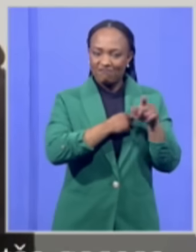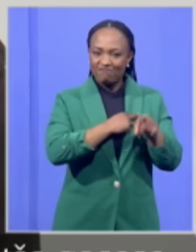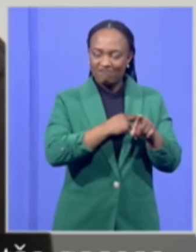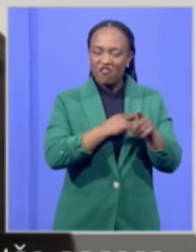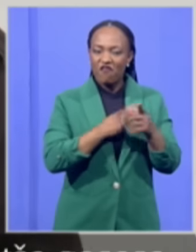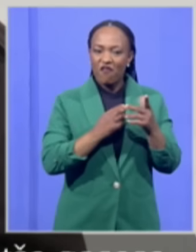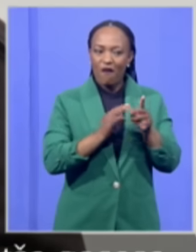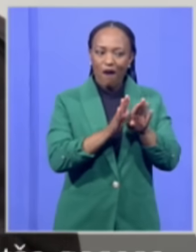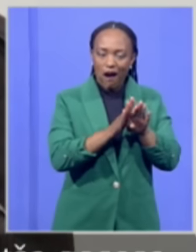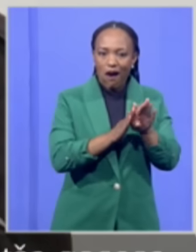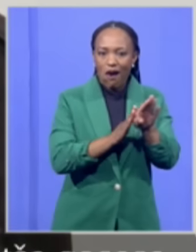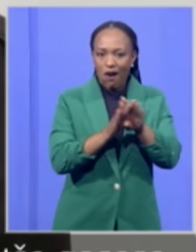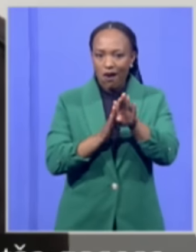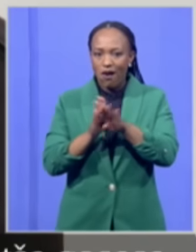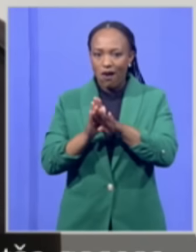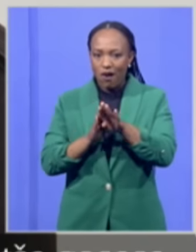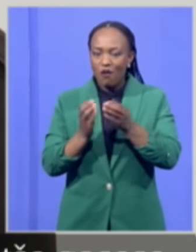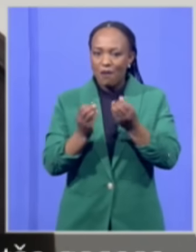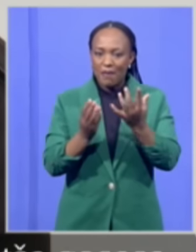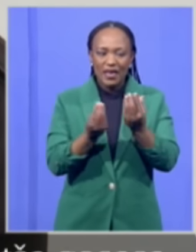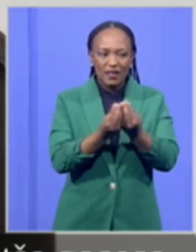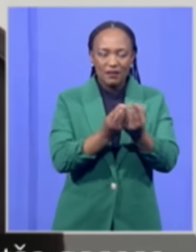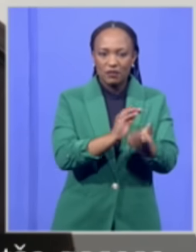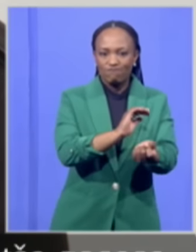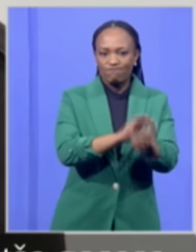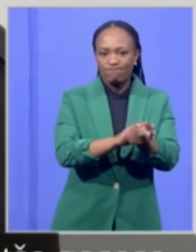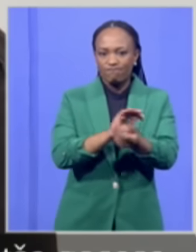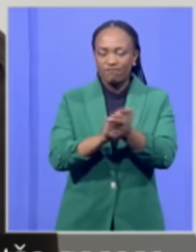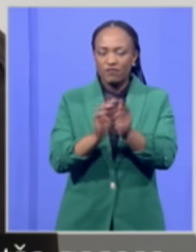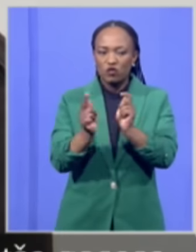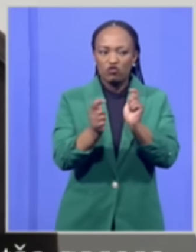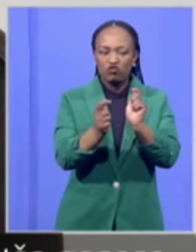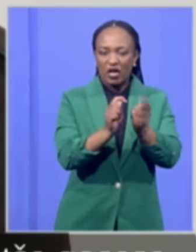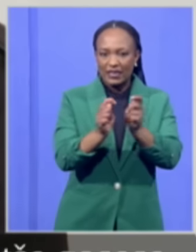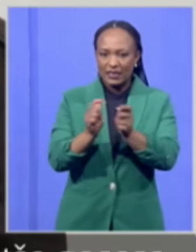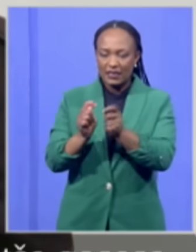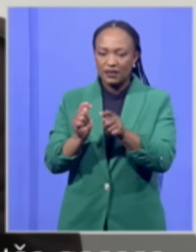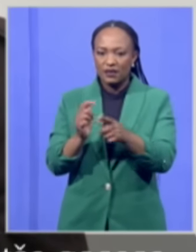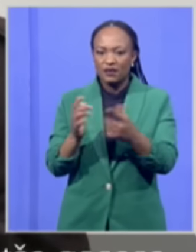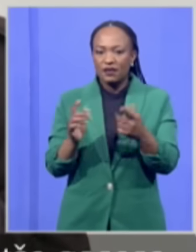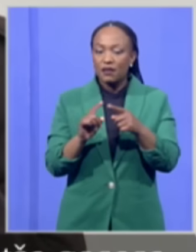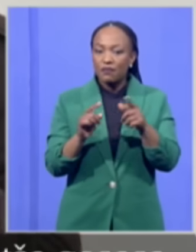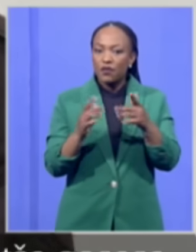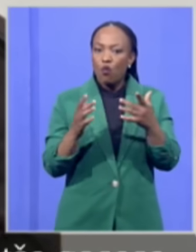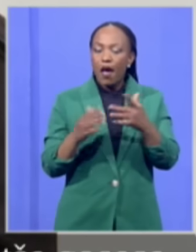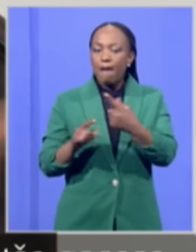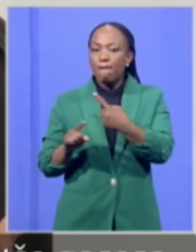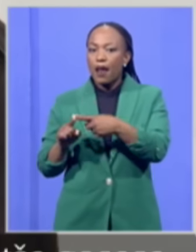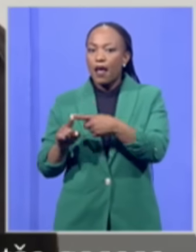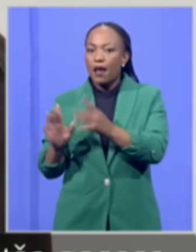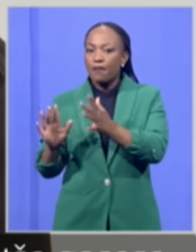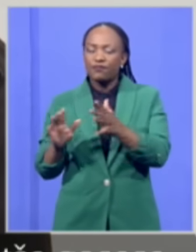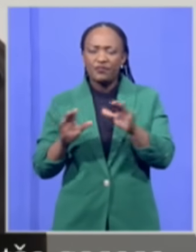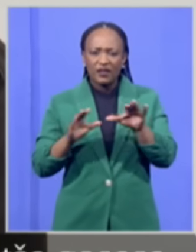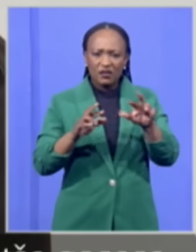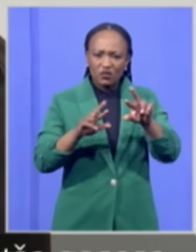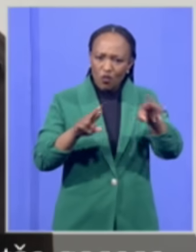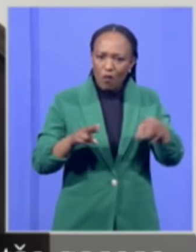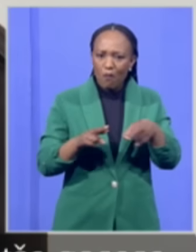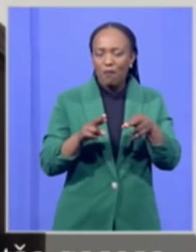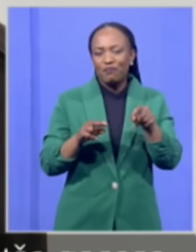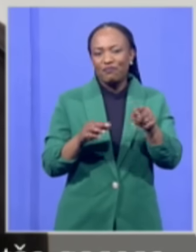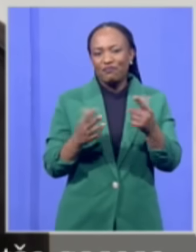to assist you, because then a lot of things have to change. Not just on the field, also in the classroom, also in the operations itself,